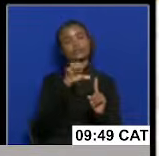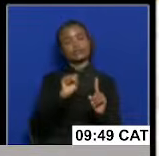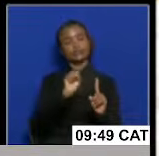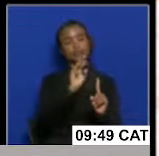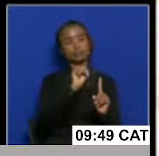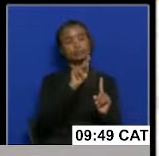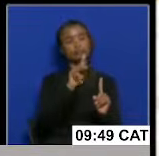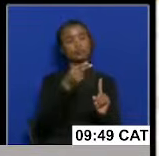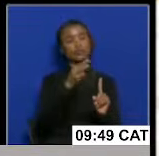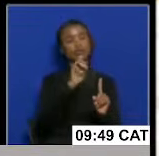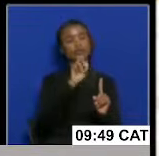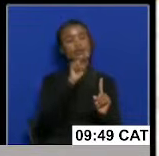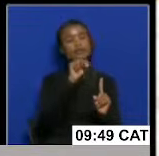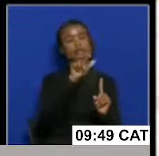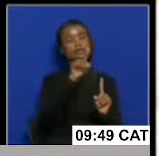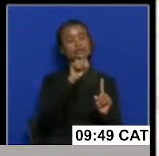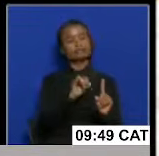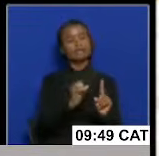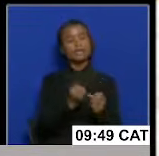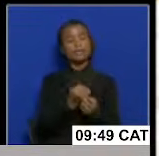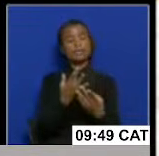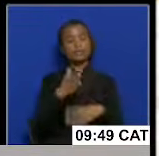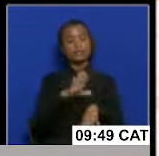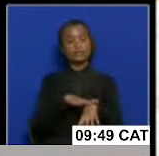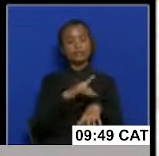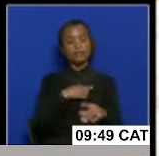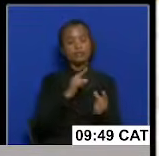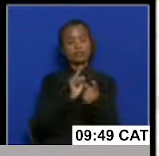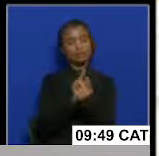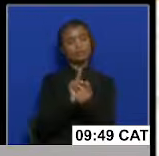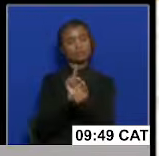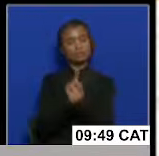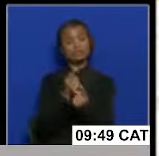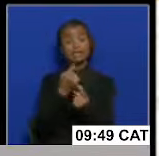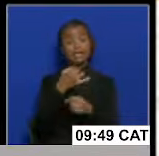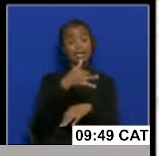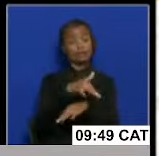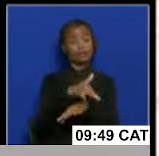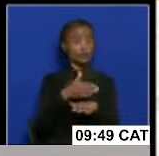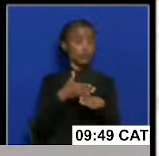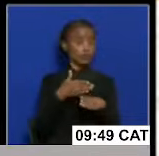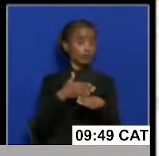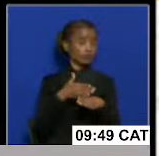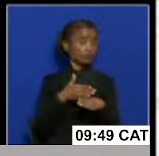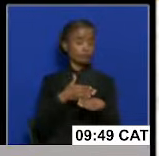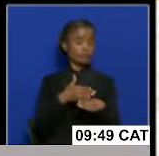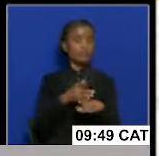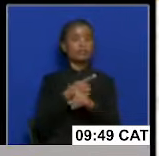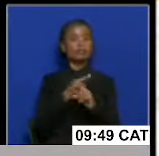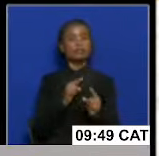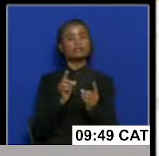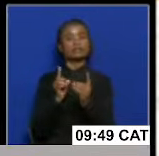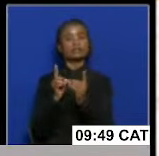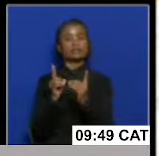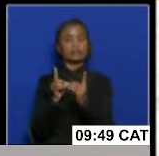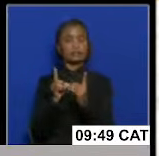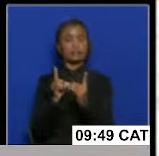the workplace. Mr. Mkwanazi and I began dating later that year.